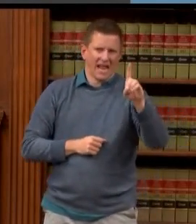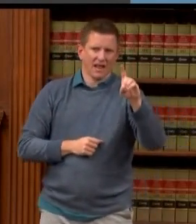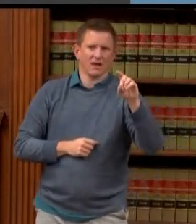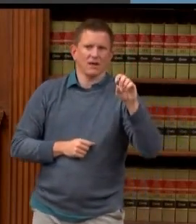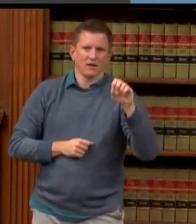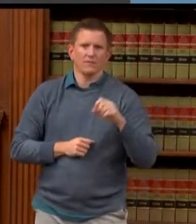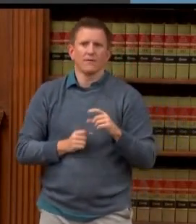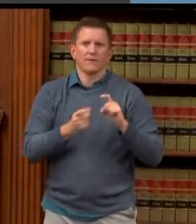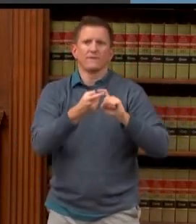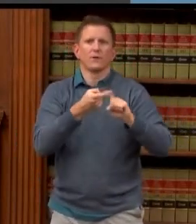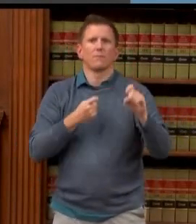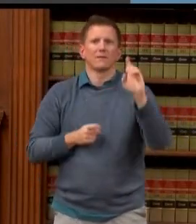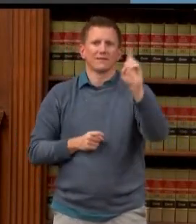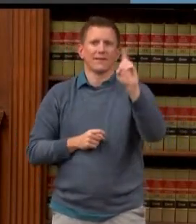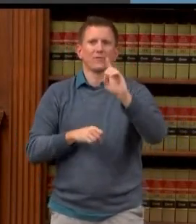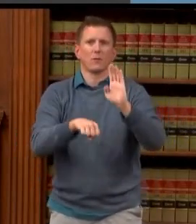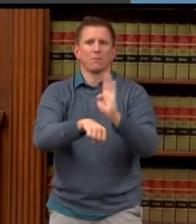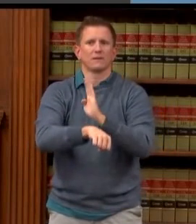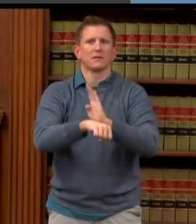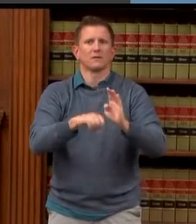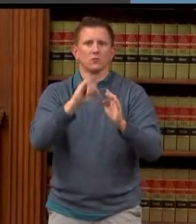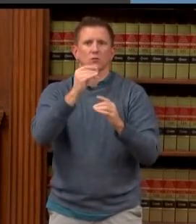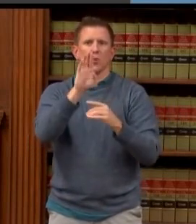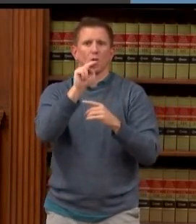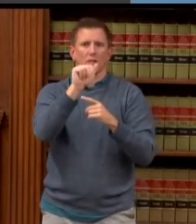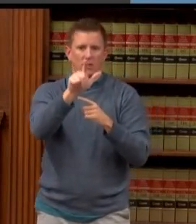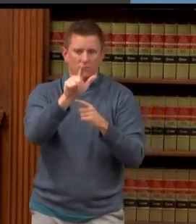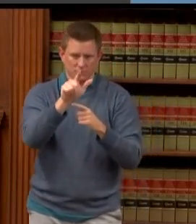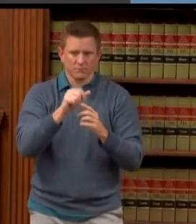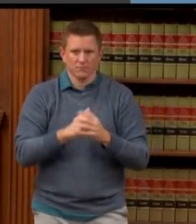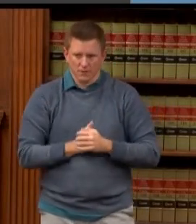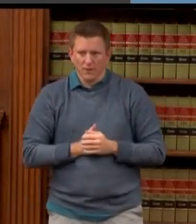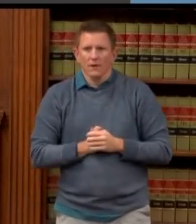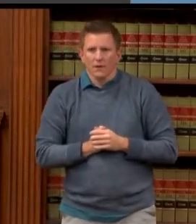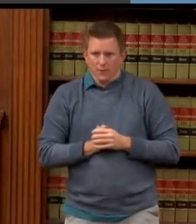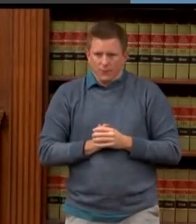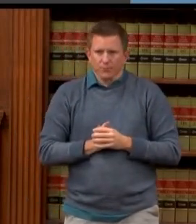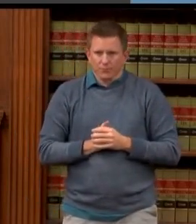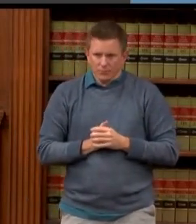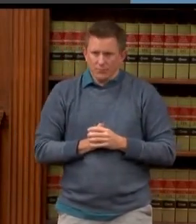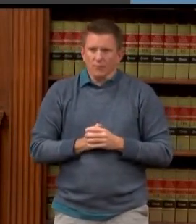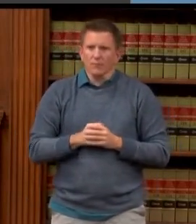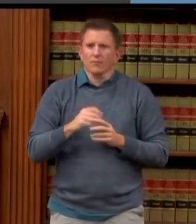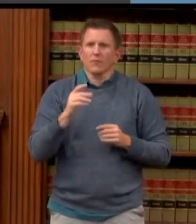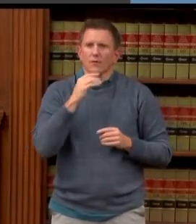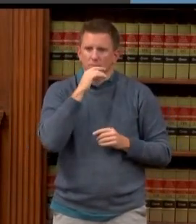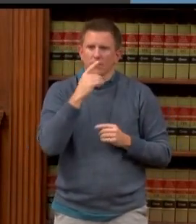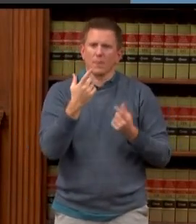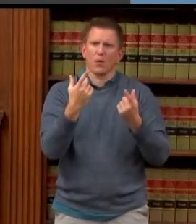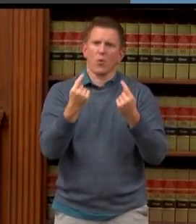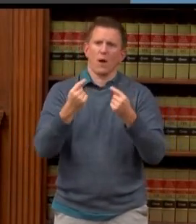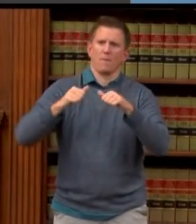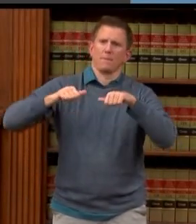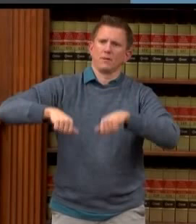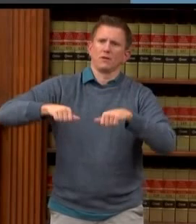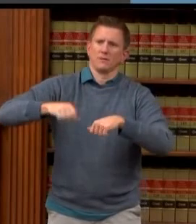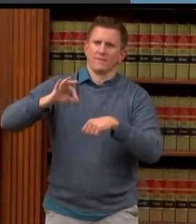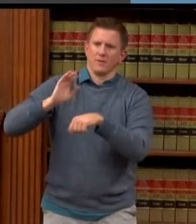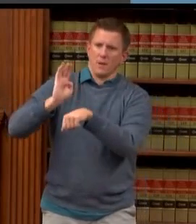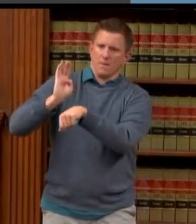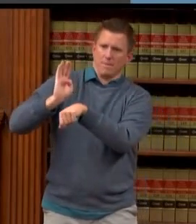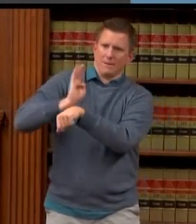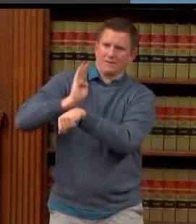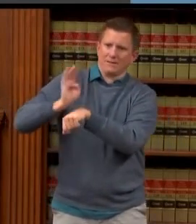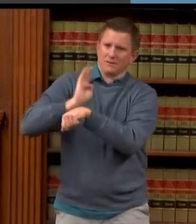Bob to elaborate on what are the essential businesses that are allowed to stay open after 10? For example, are grocery stores going to be open